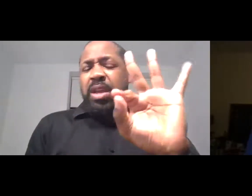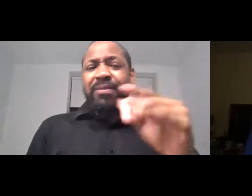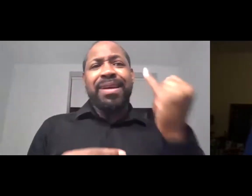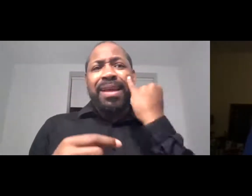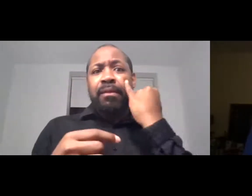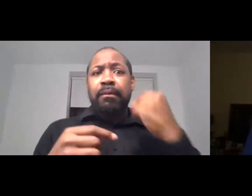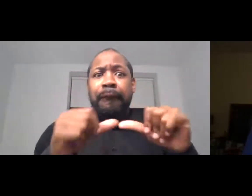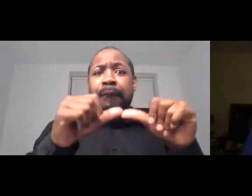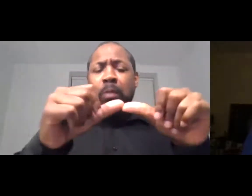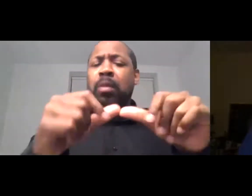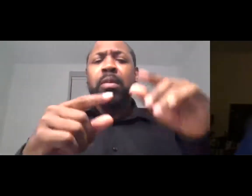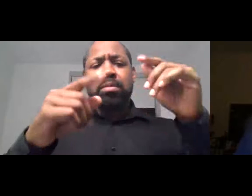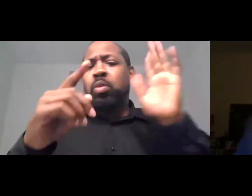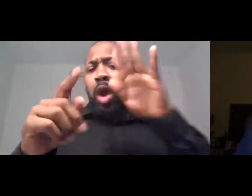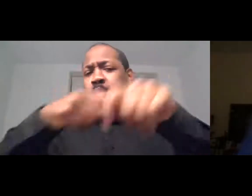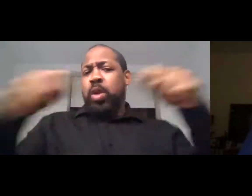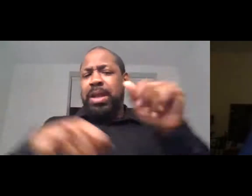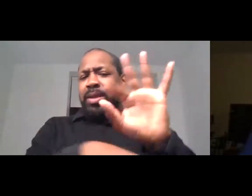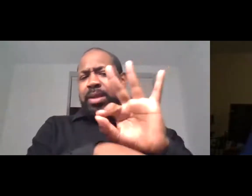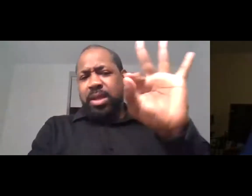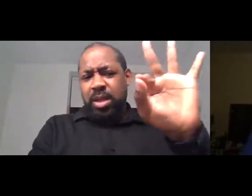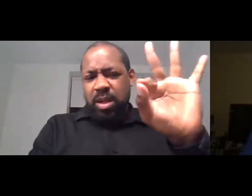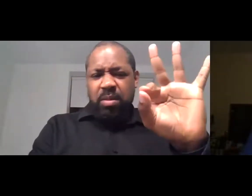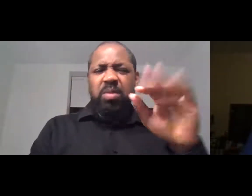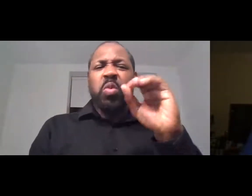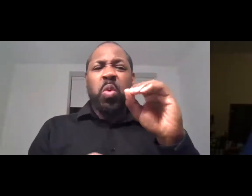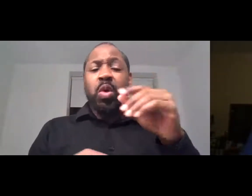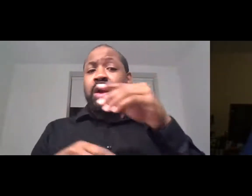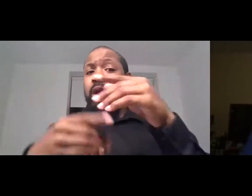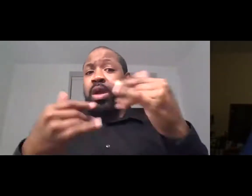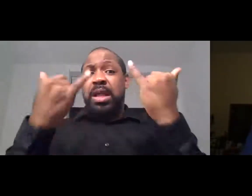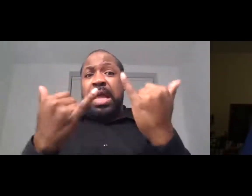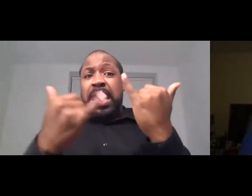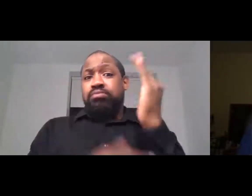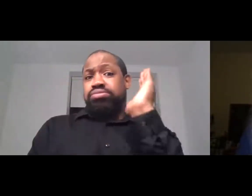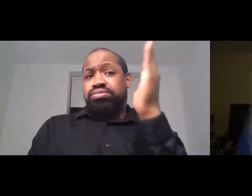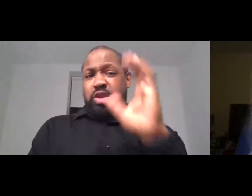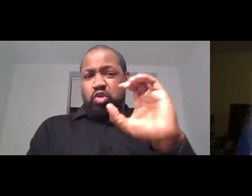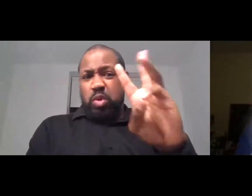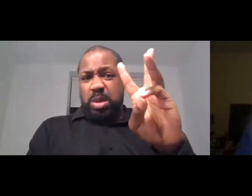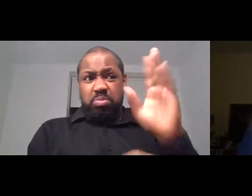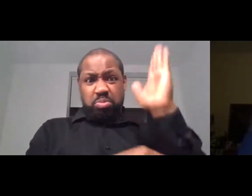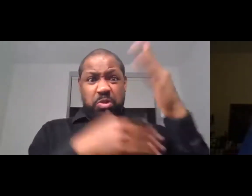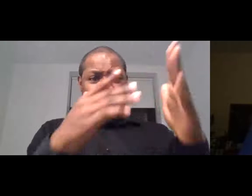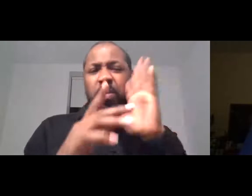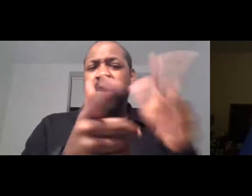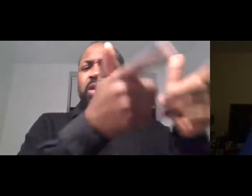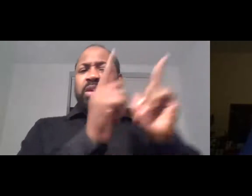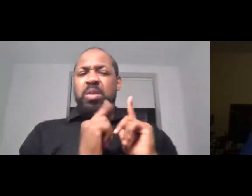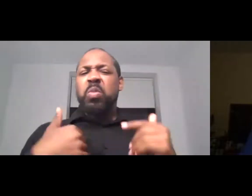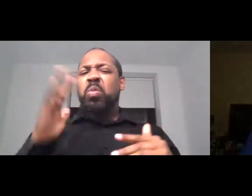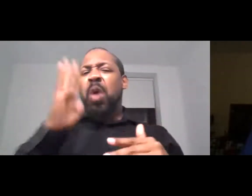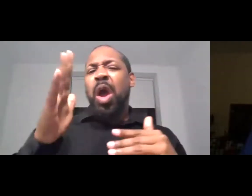8:30 or 8:45. The interpreters have been booked until 9. So we'll definitely wrap up by 9 and probably before 9.